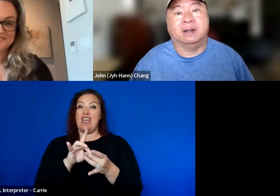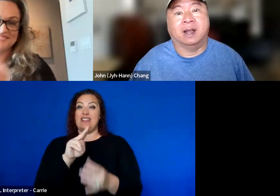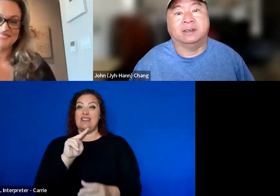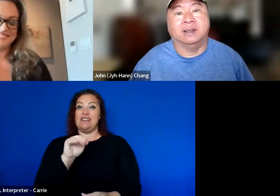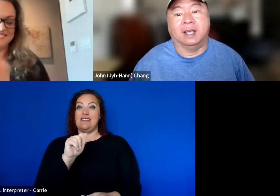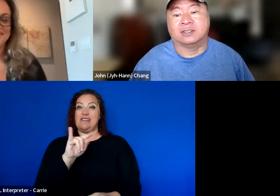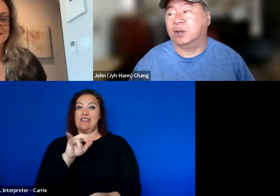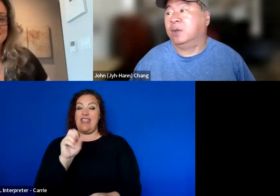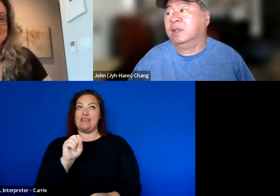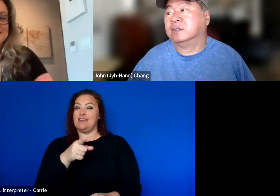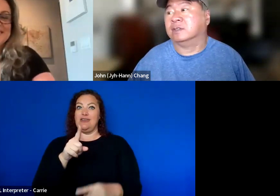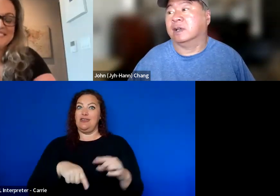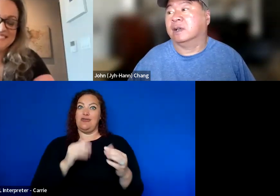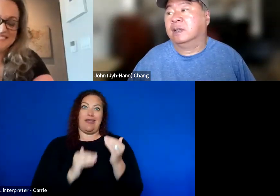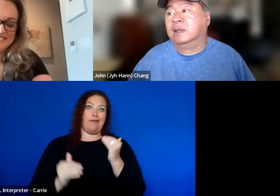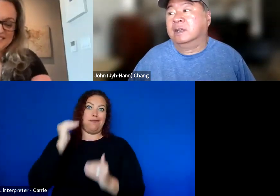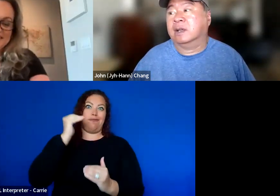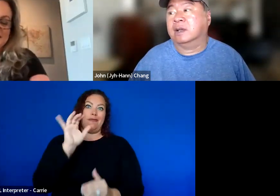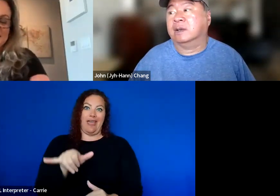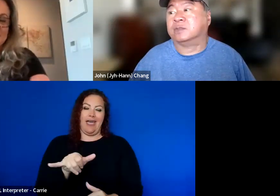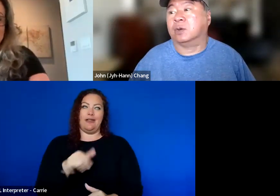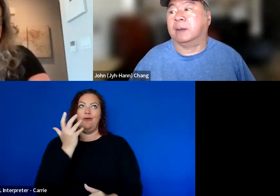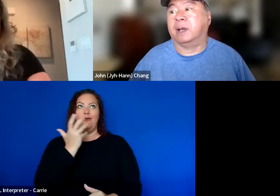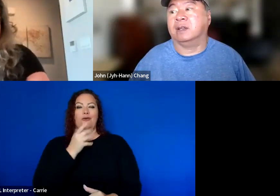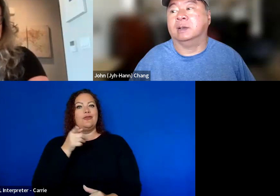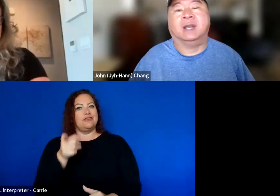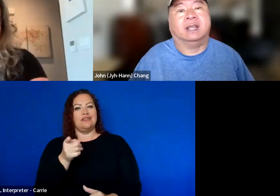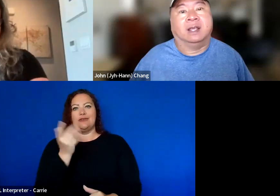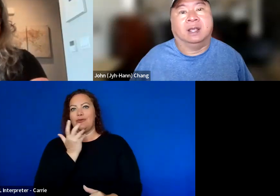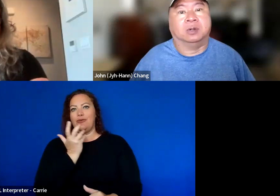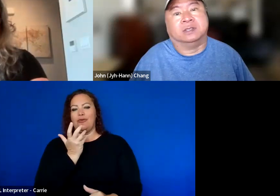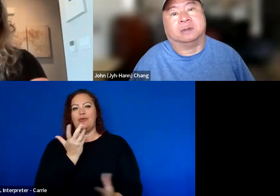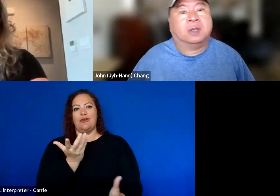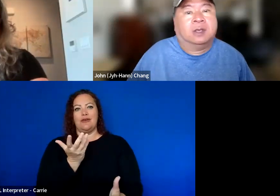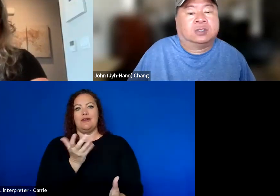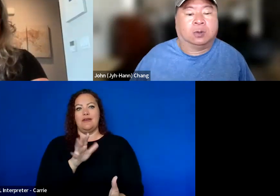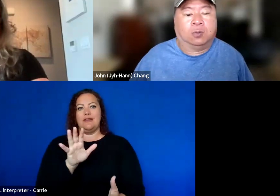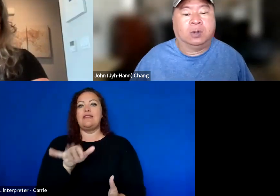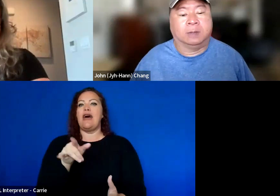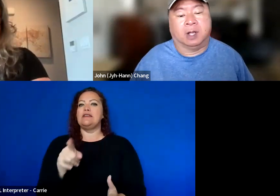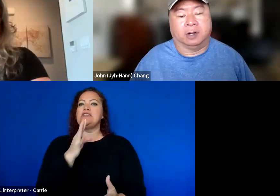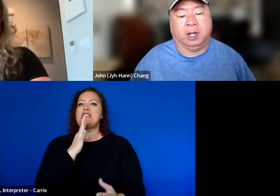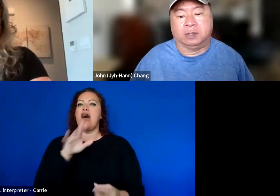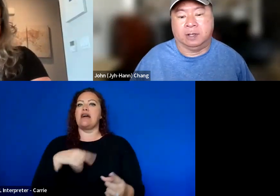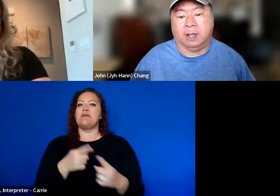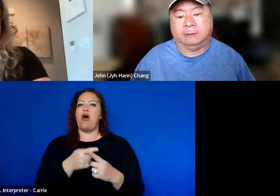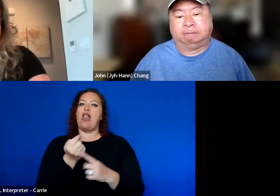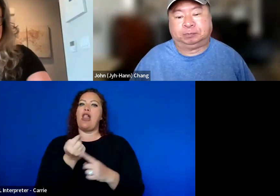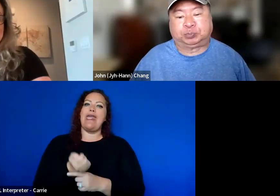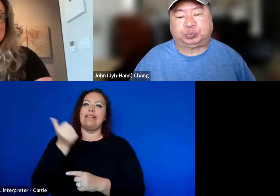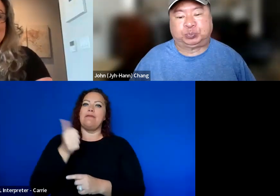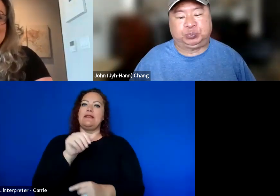any better, higher than that. So she's so about eliminating ableism. So welcome, Dr. Hayward,